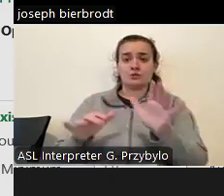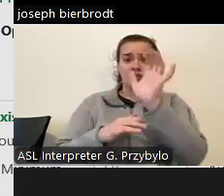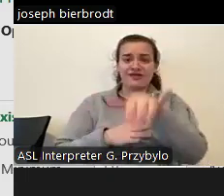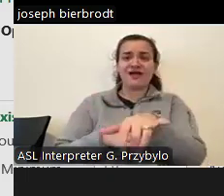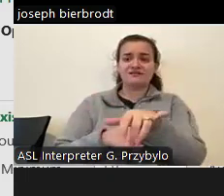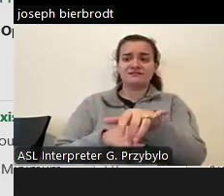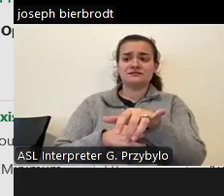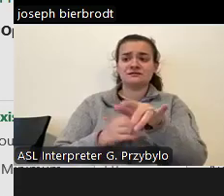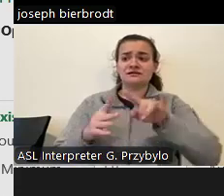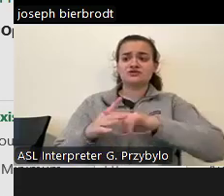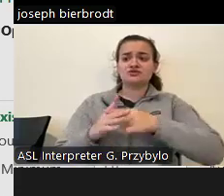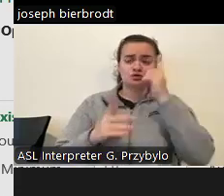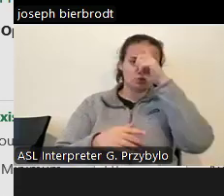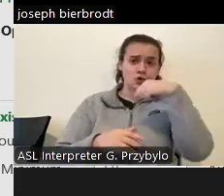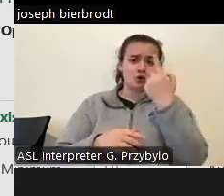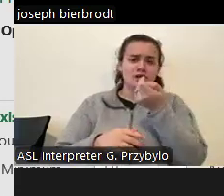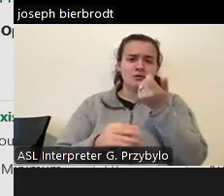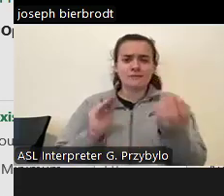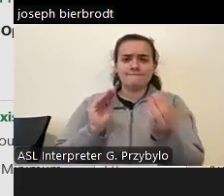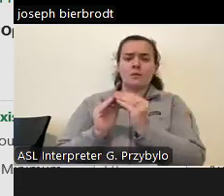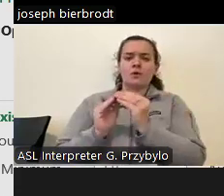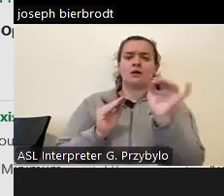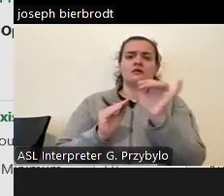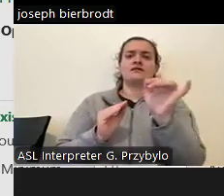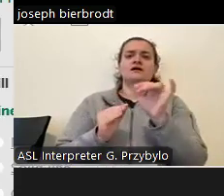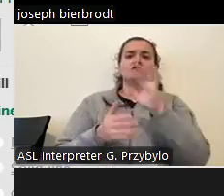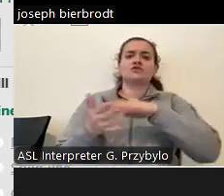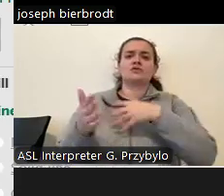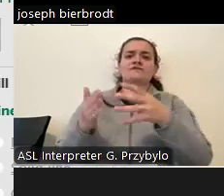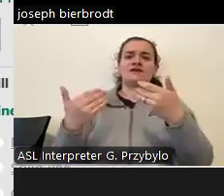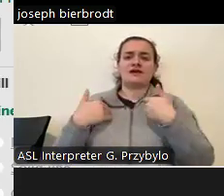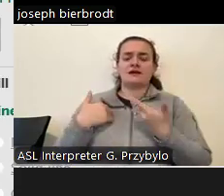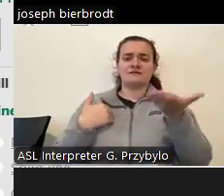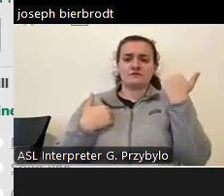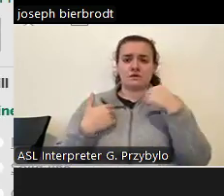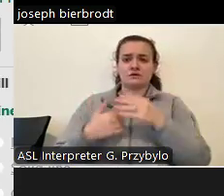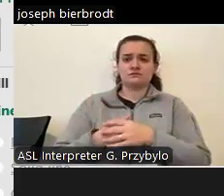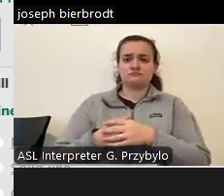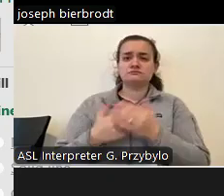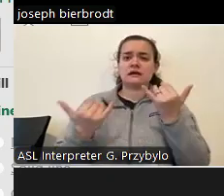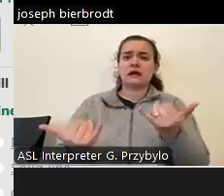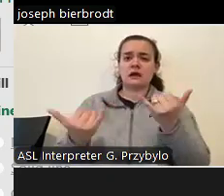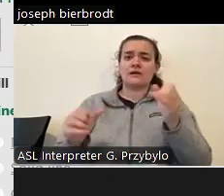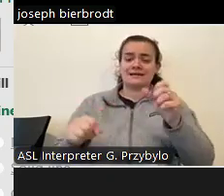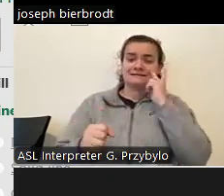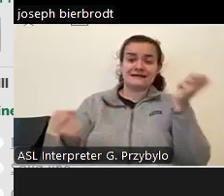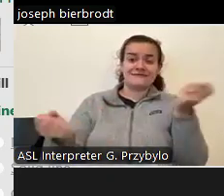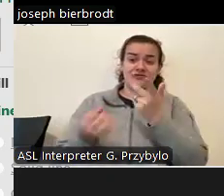this starts to look a little bit more like the graph that I had before. Let me go ahead and change, now that I can see everything